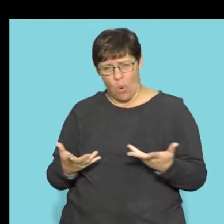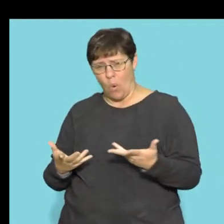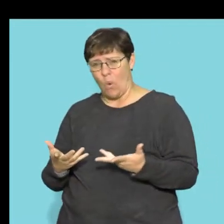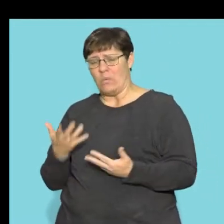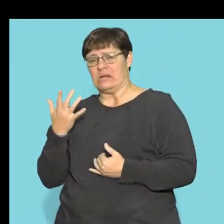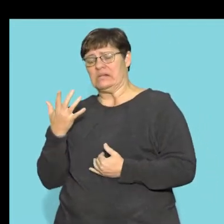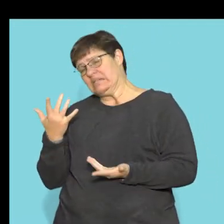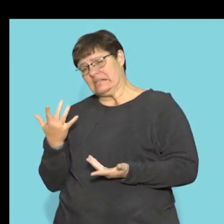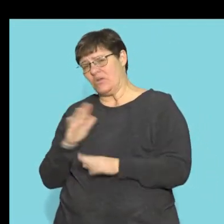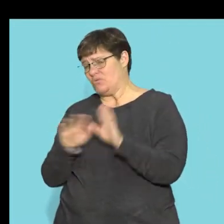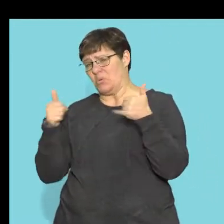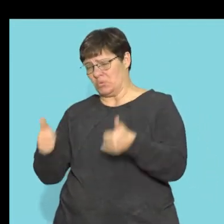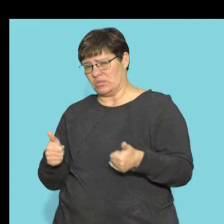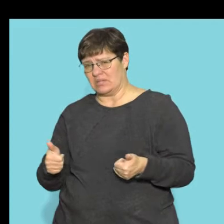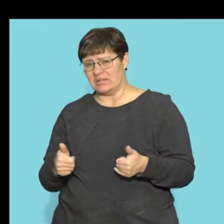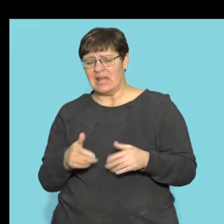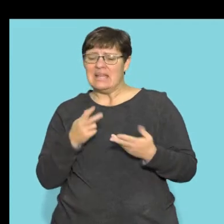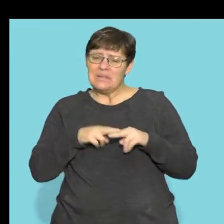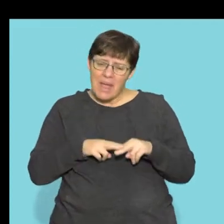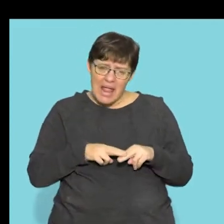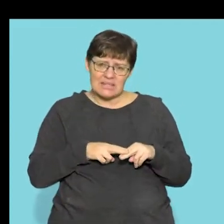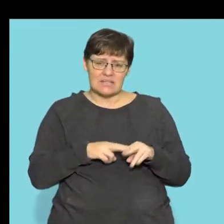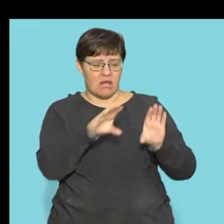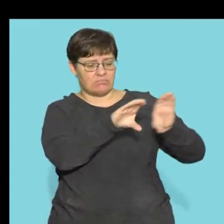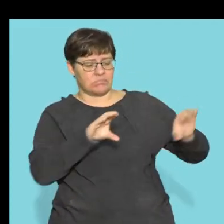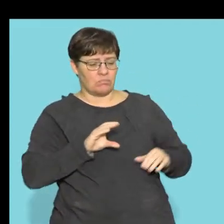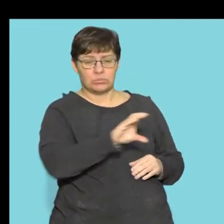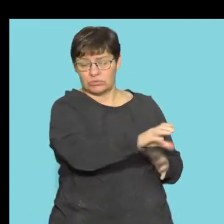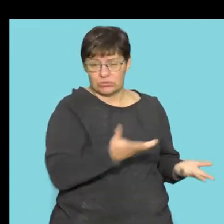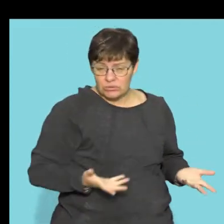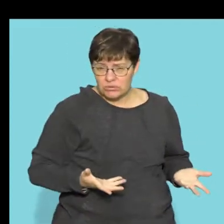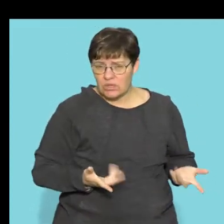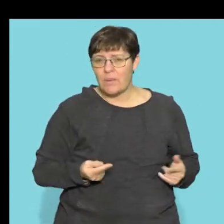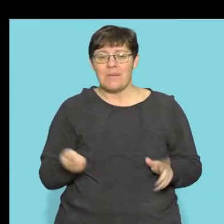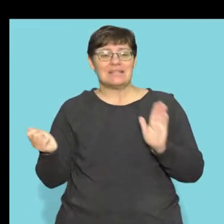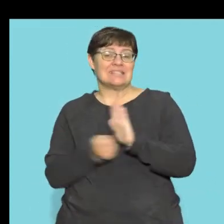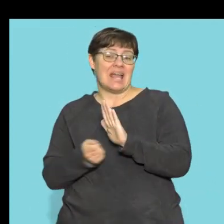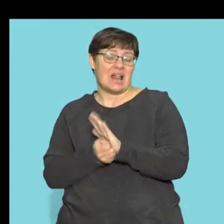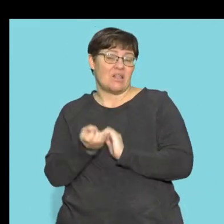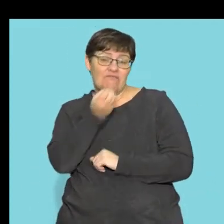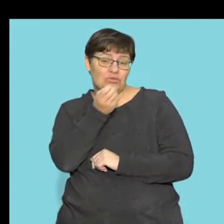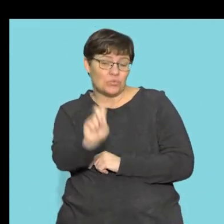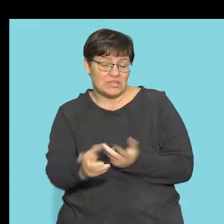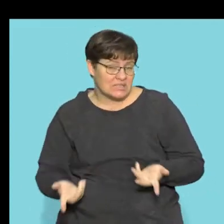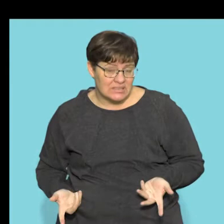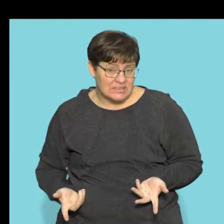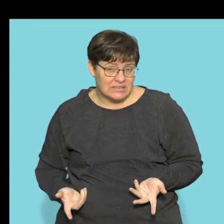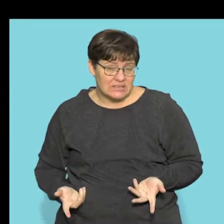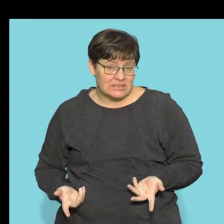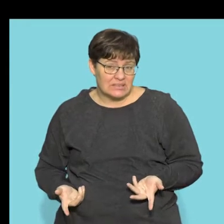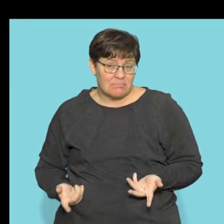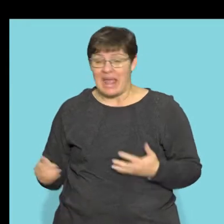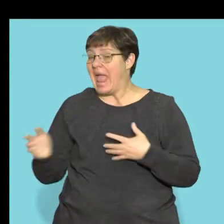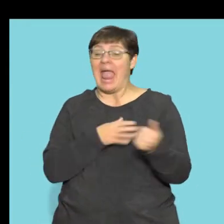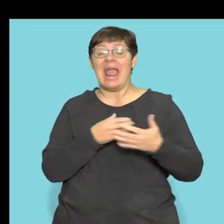the location where she is going to put this container, also what she's going to sell? Because remember, fast food is not